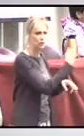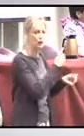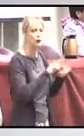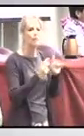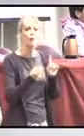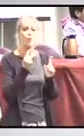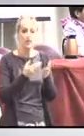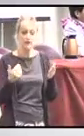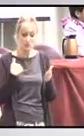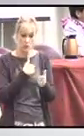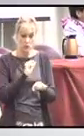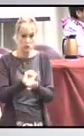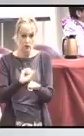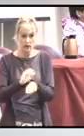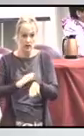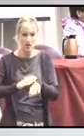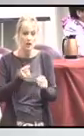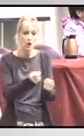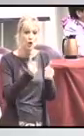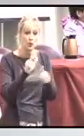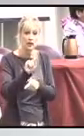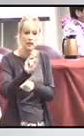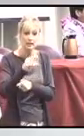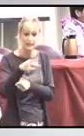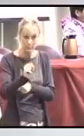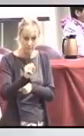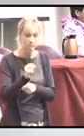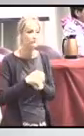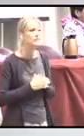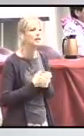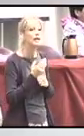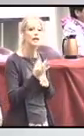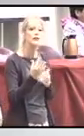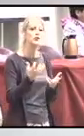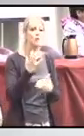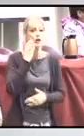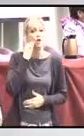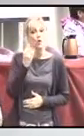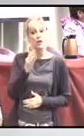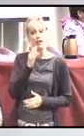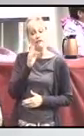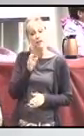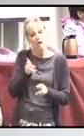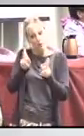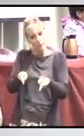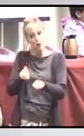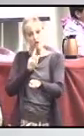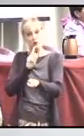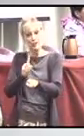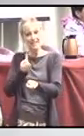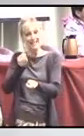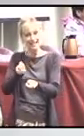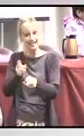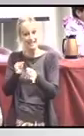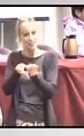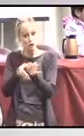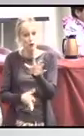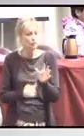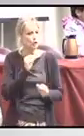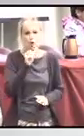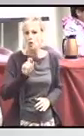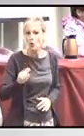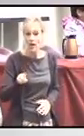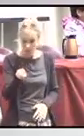working on, and I want to mention a quick tip, if you want to find out if someone really needs an interpreter, don't ask, do you need an